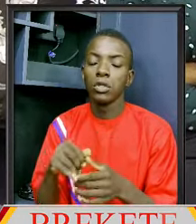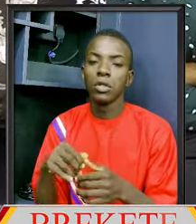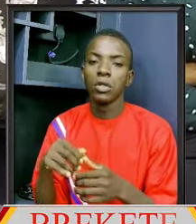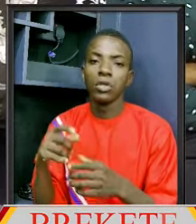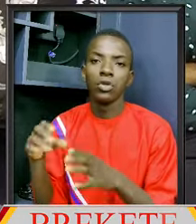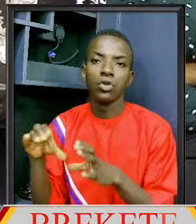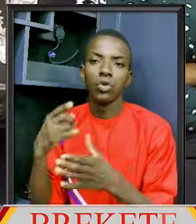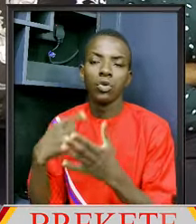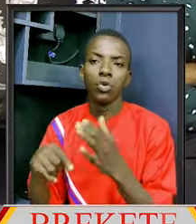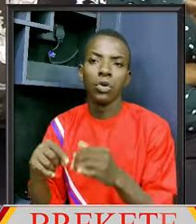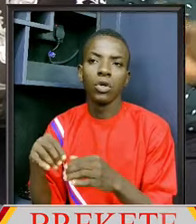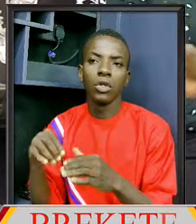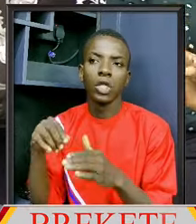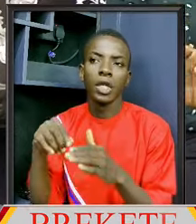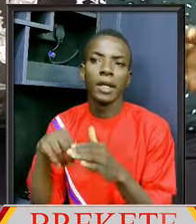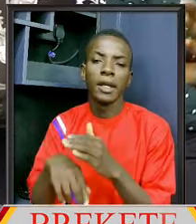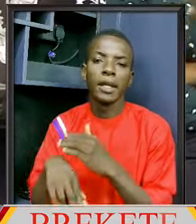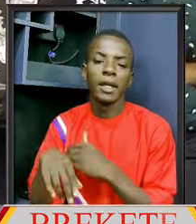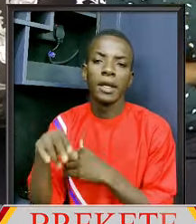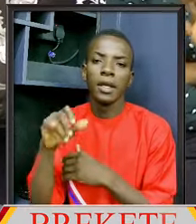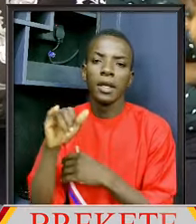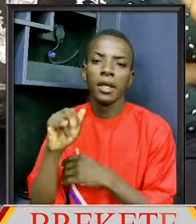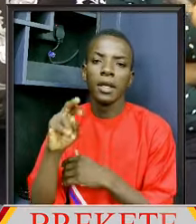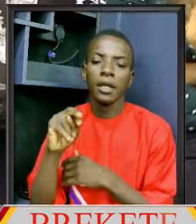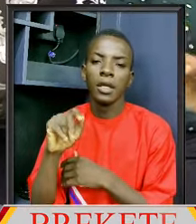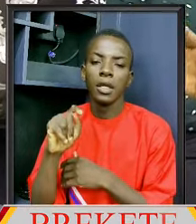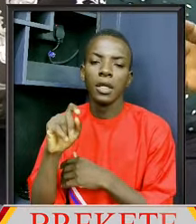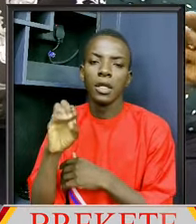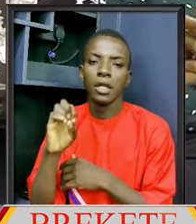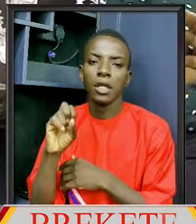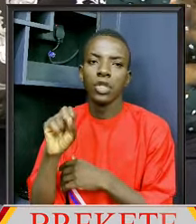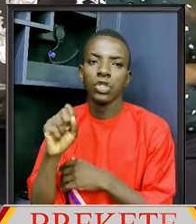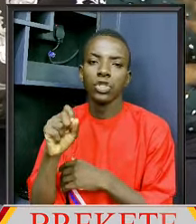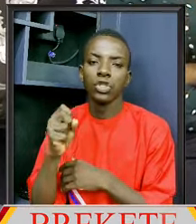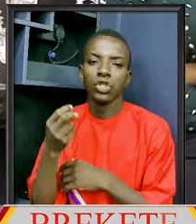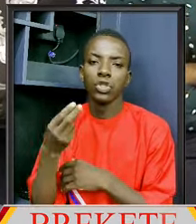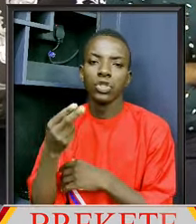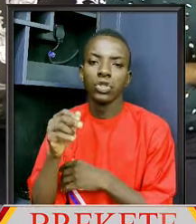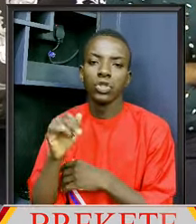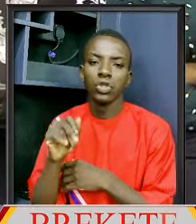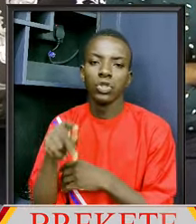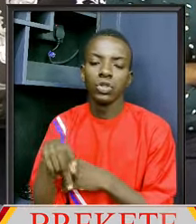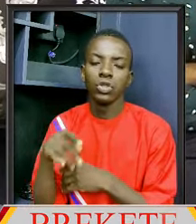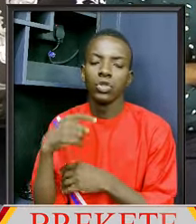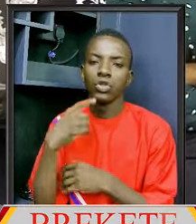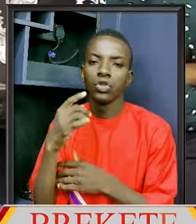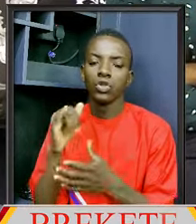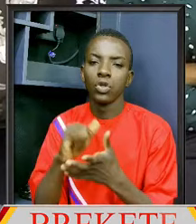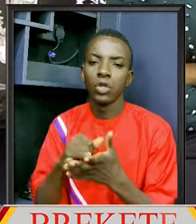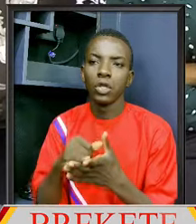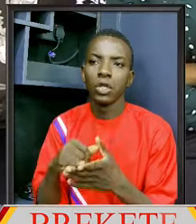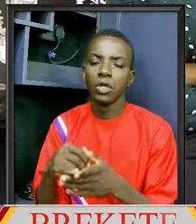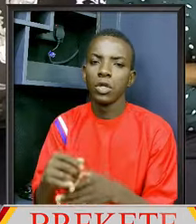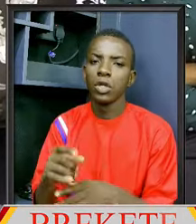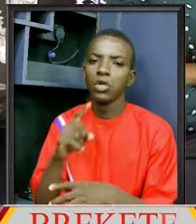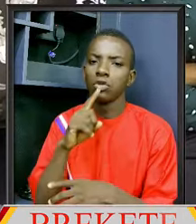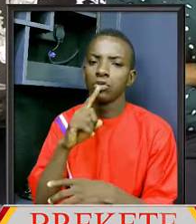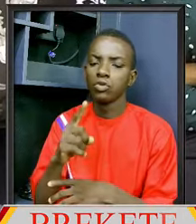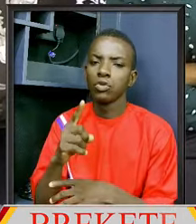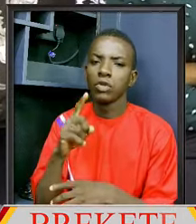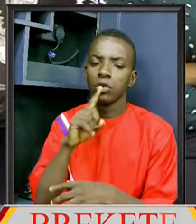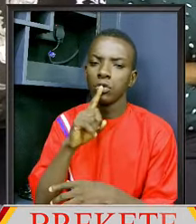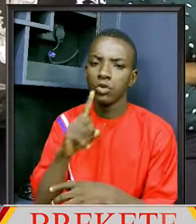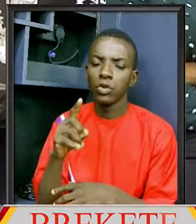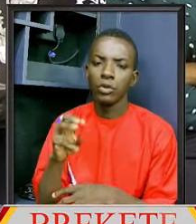a thing with the call internship. Na Nigerian program. Now to make sure say you be kakaraka